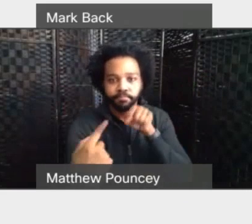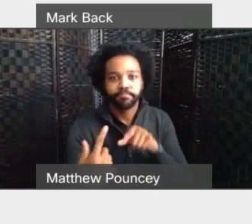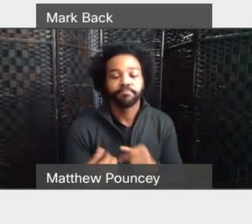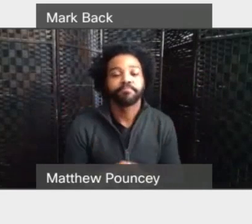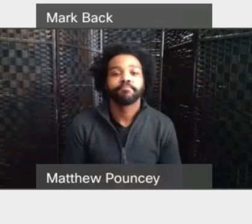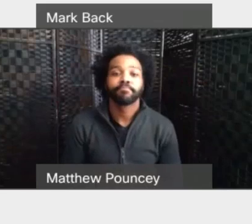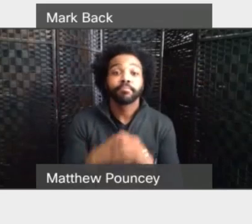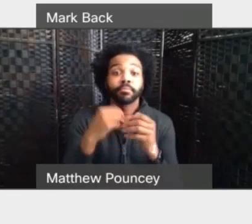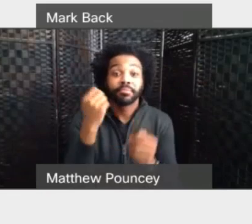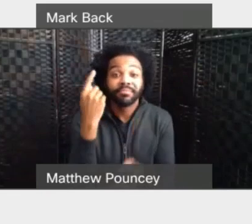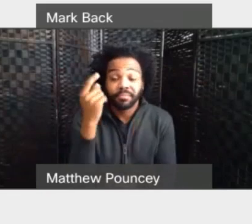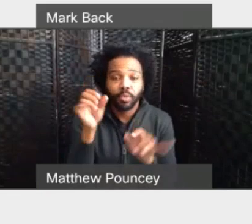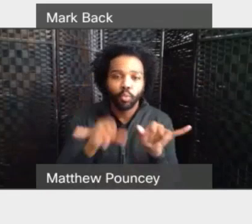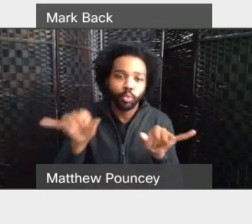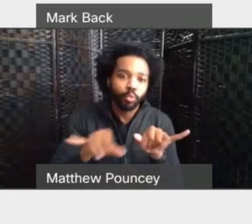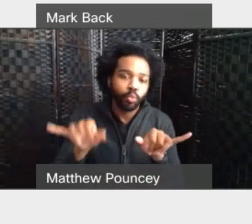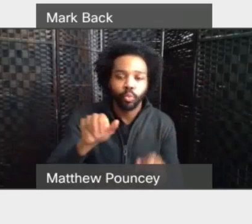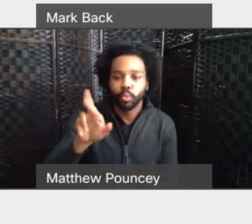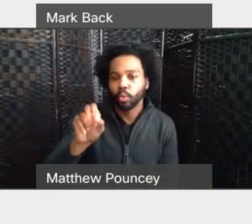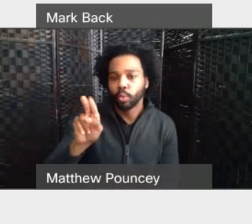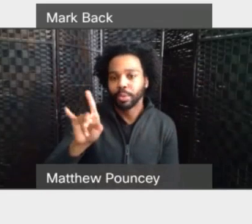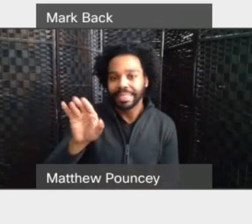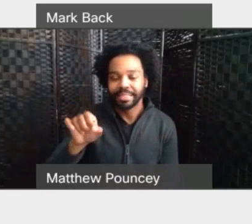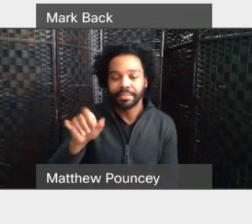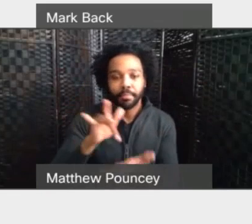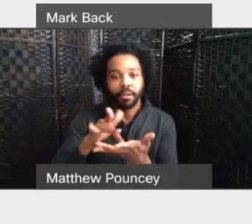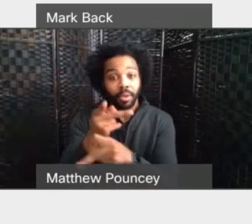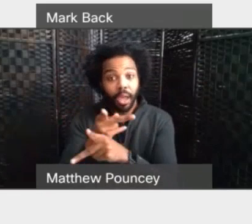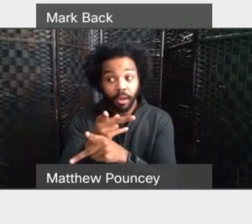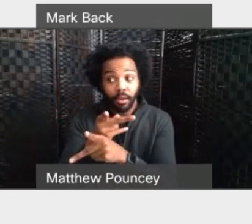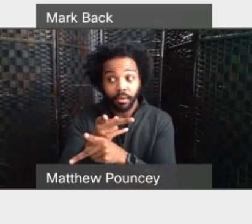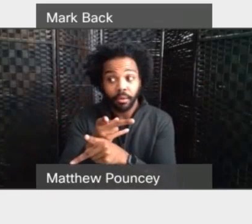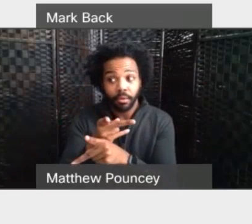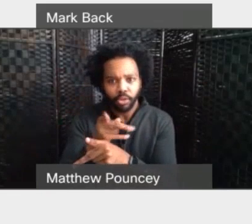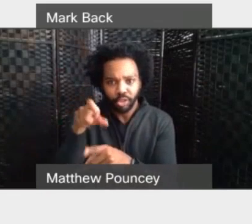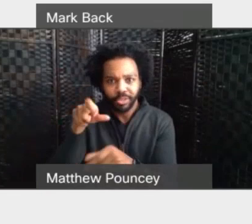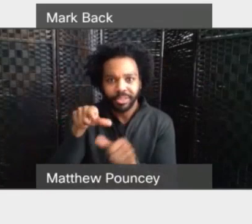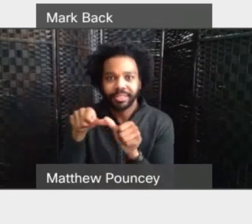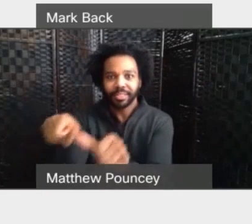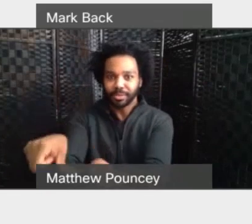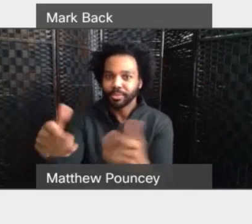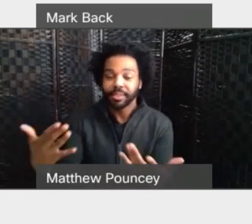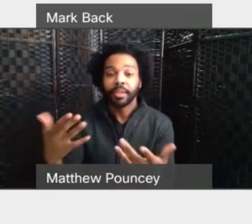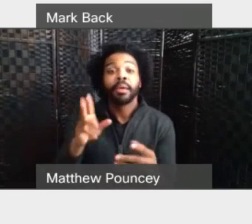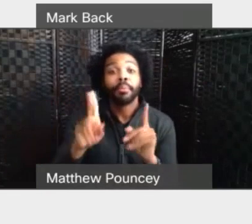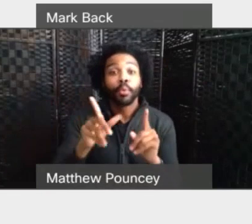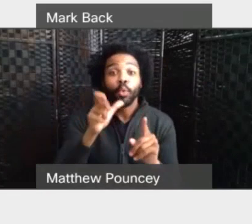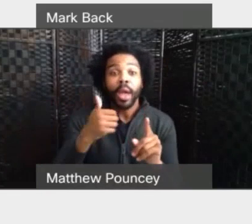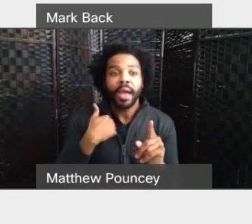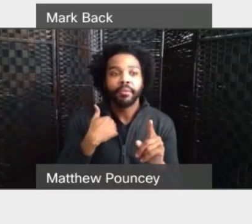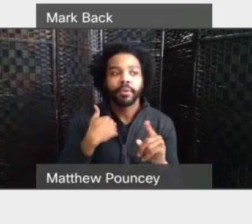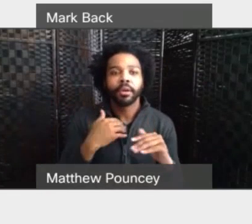Routine medical care that people get, they should continue to get. People who have underlying chronic health